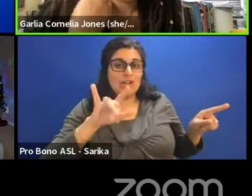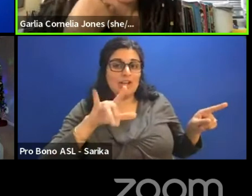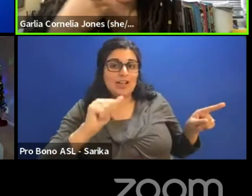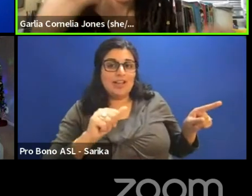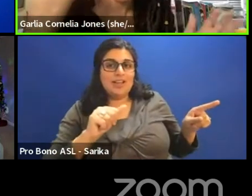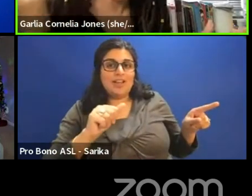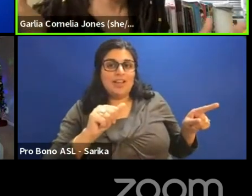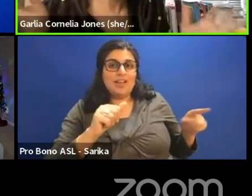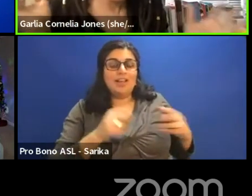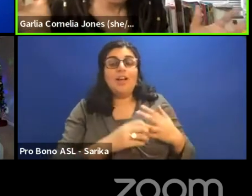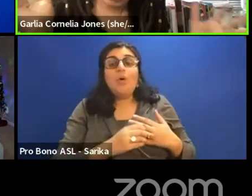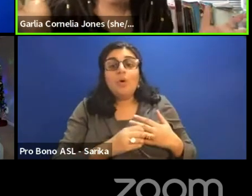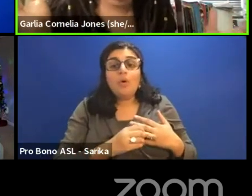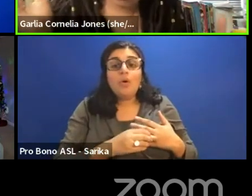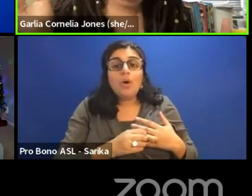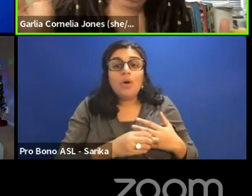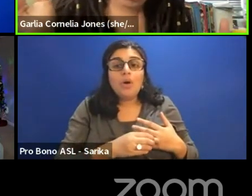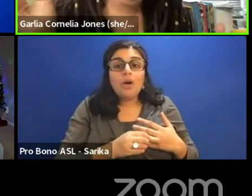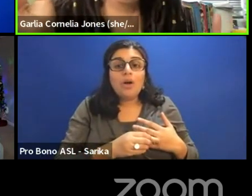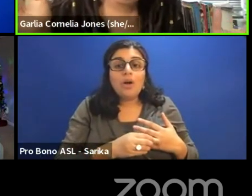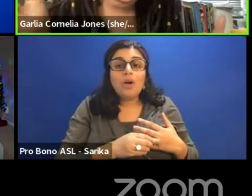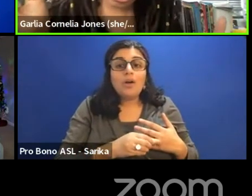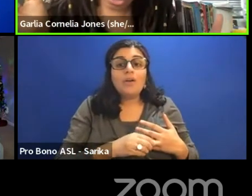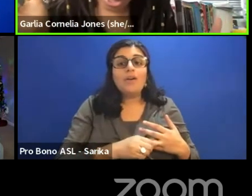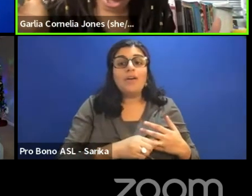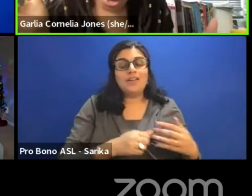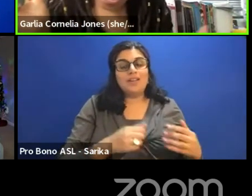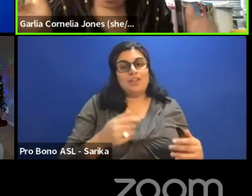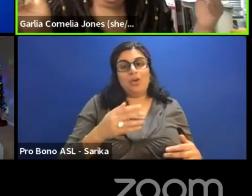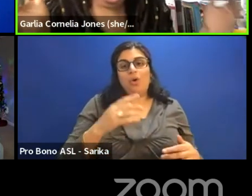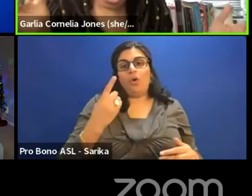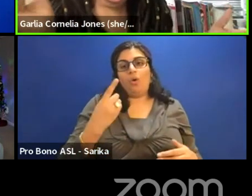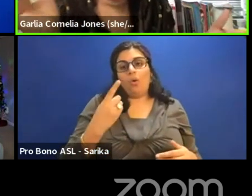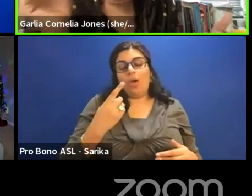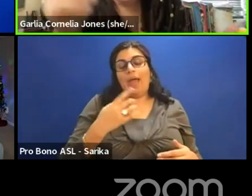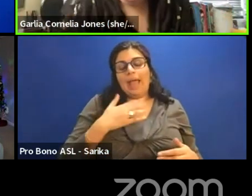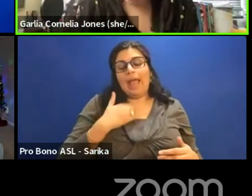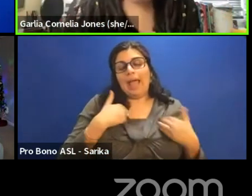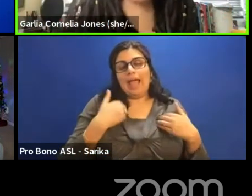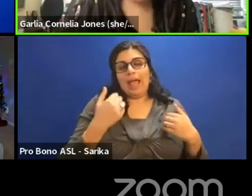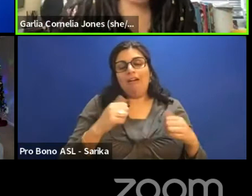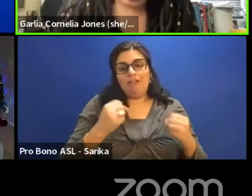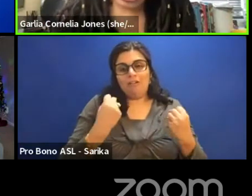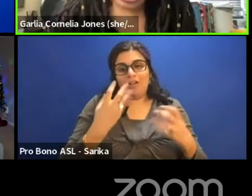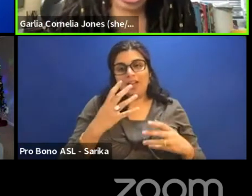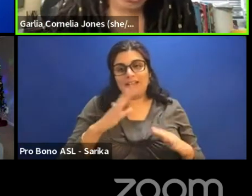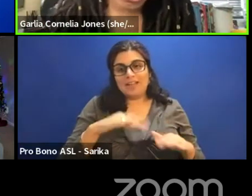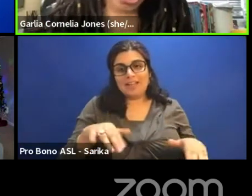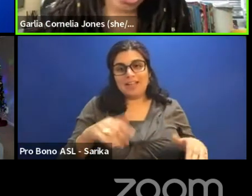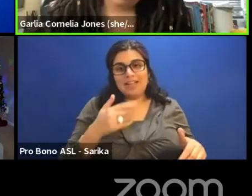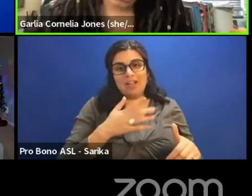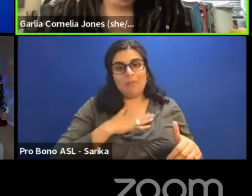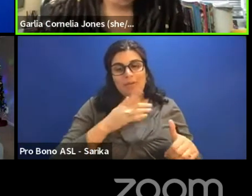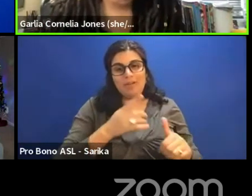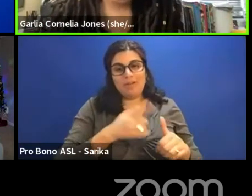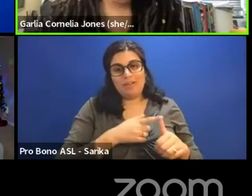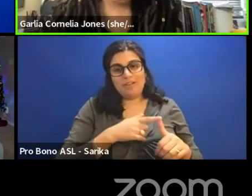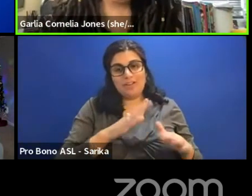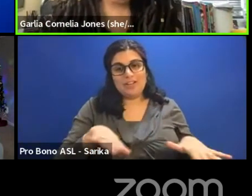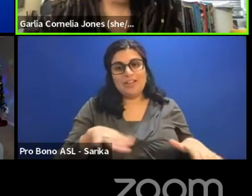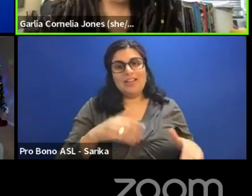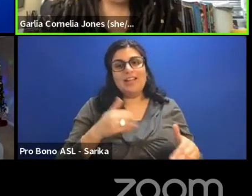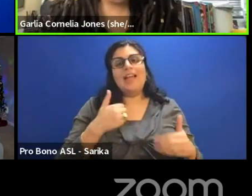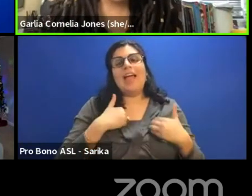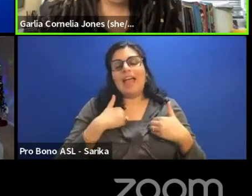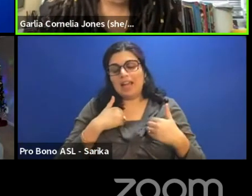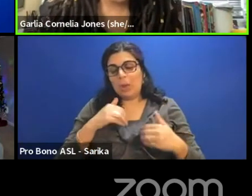Blackboard is one of my first children, but preceding it, I also had a Black theater